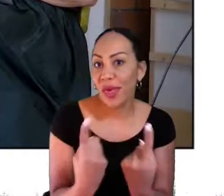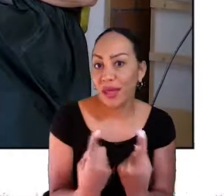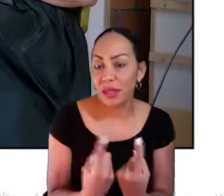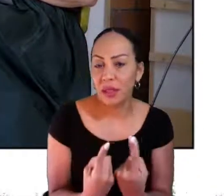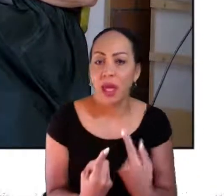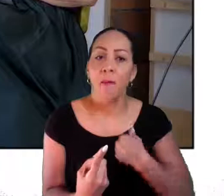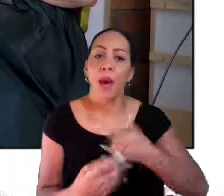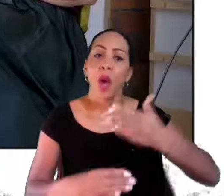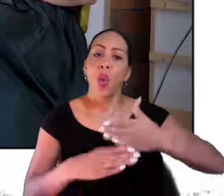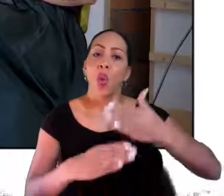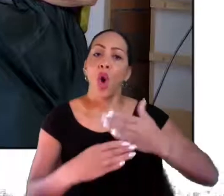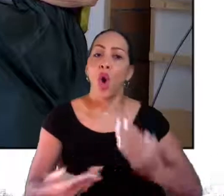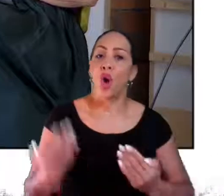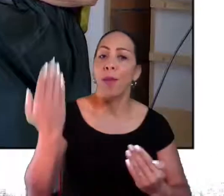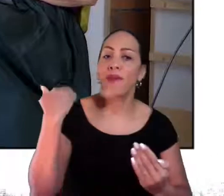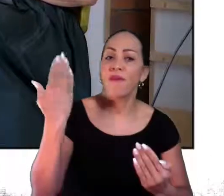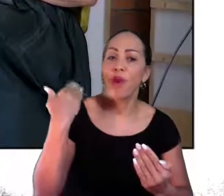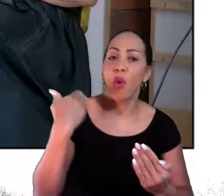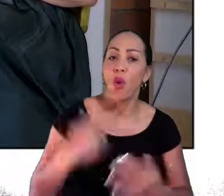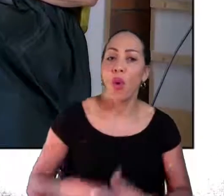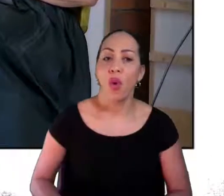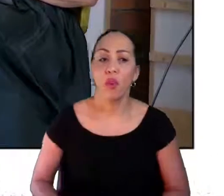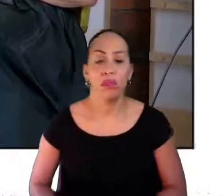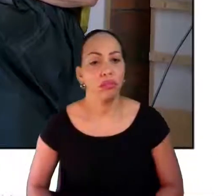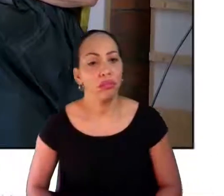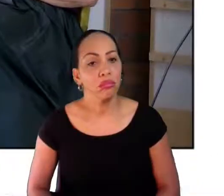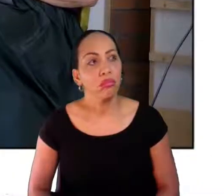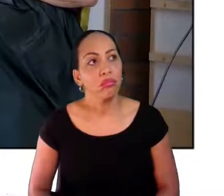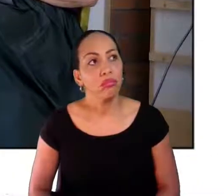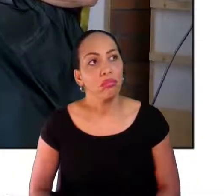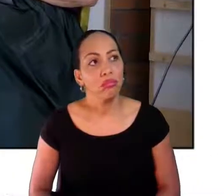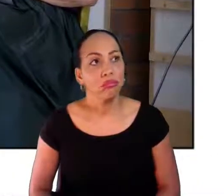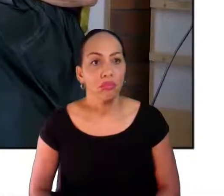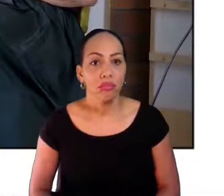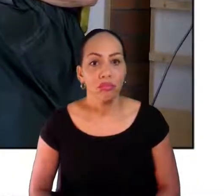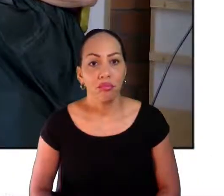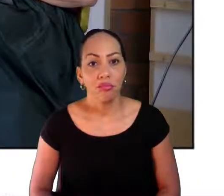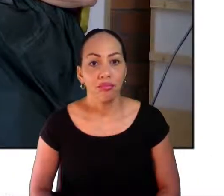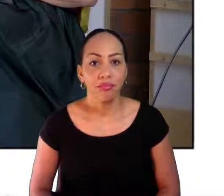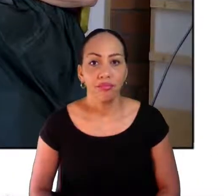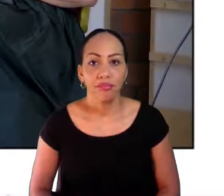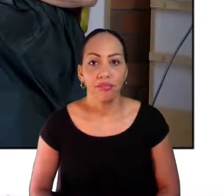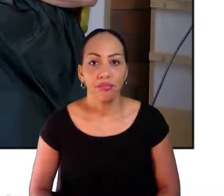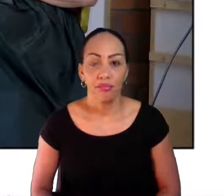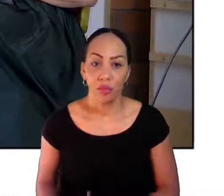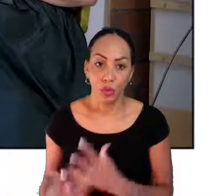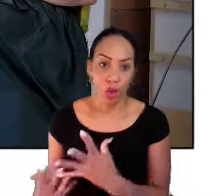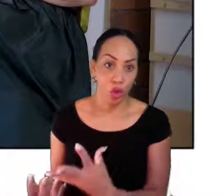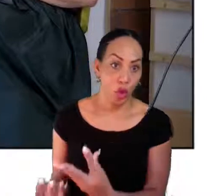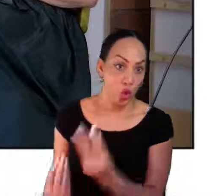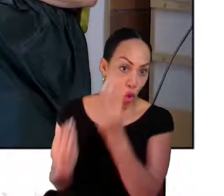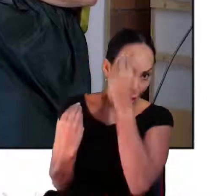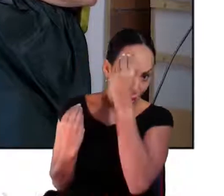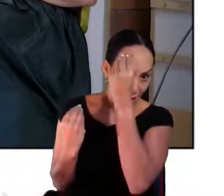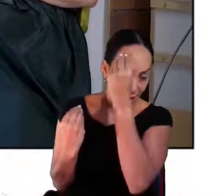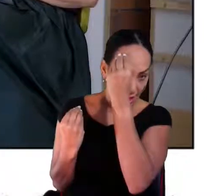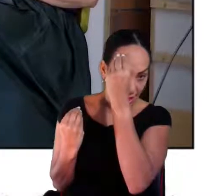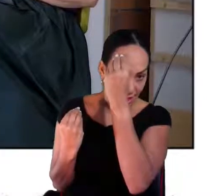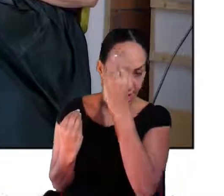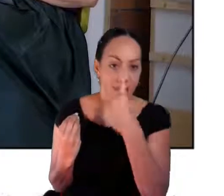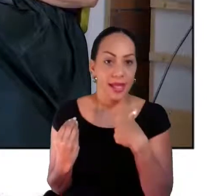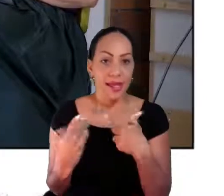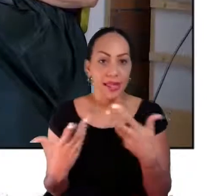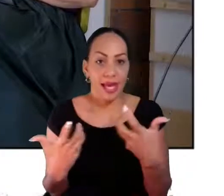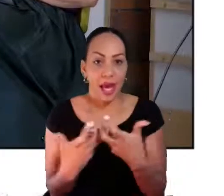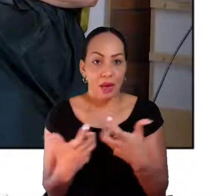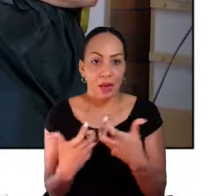before working here had taught me that the way to try and create a kind of inclusion program is to understand where you're doing really well and where you're not doing so well,